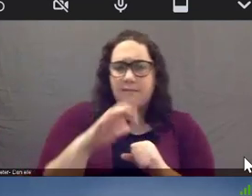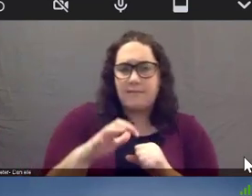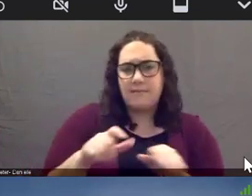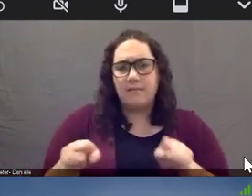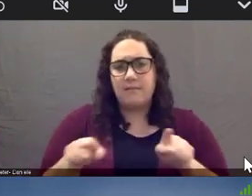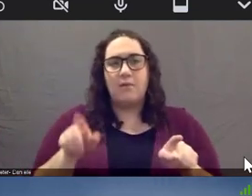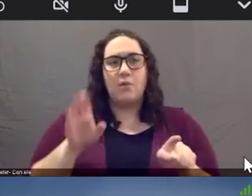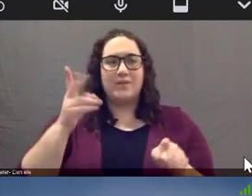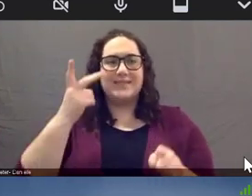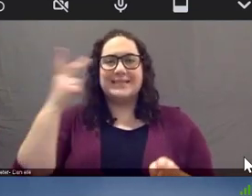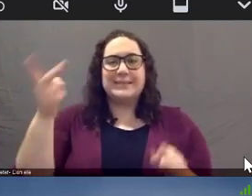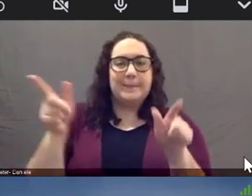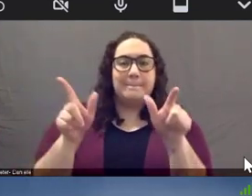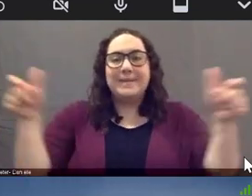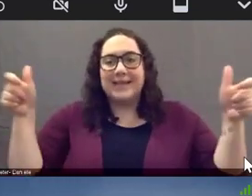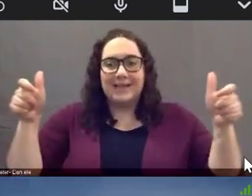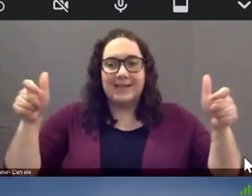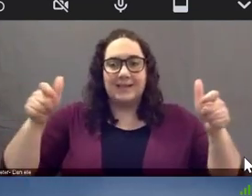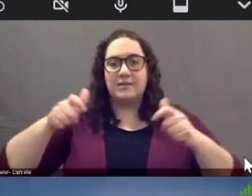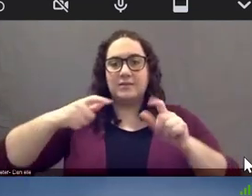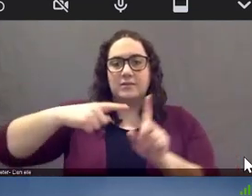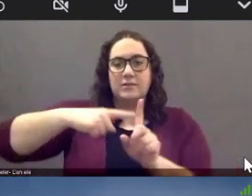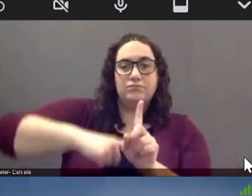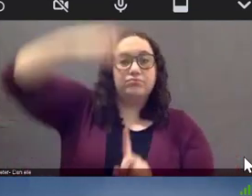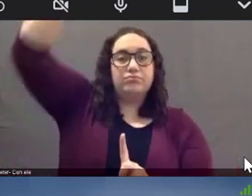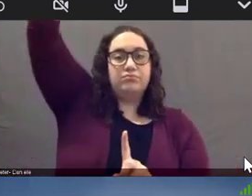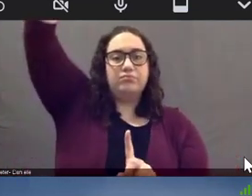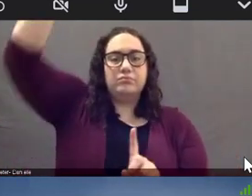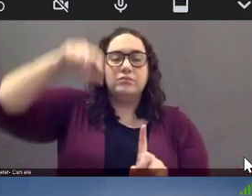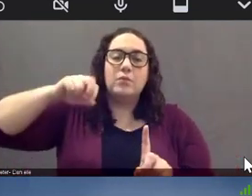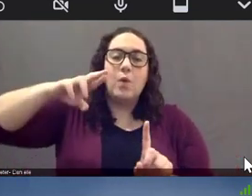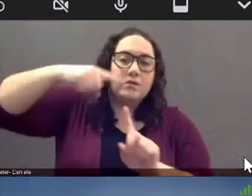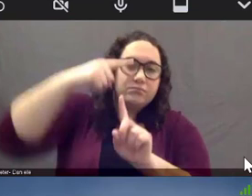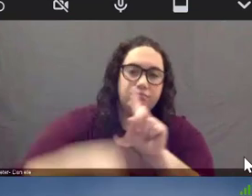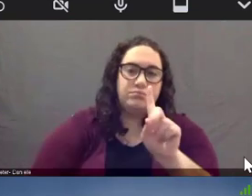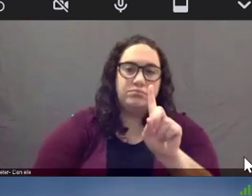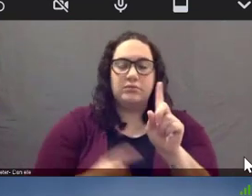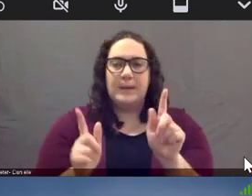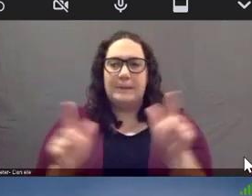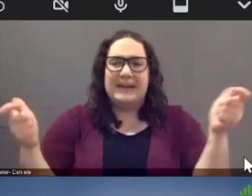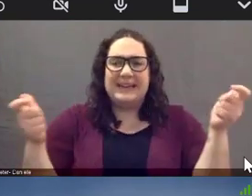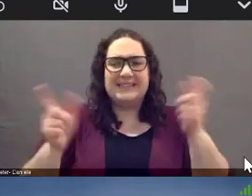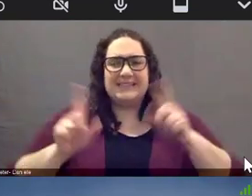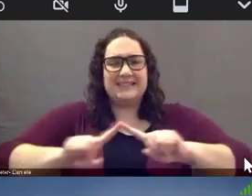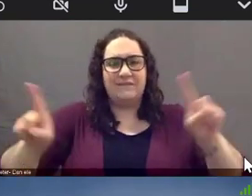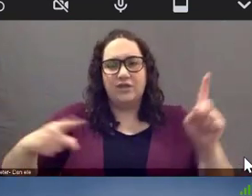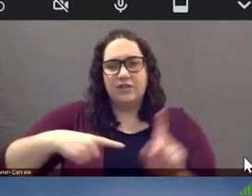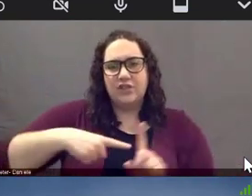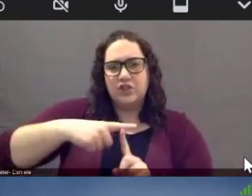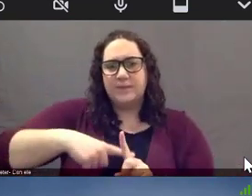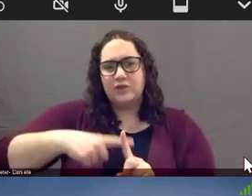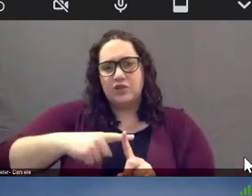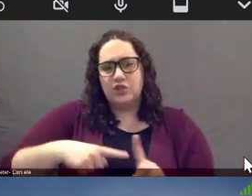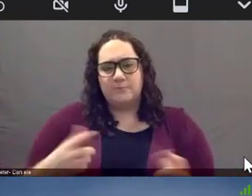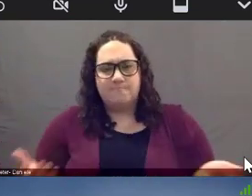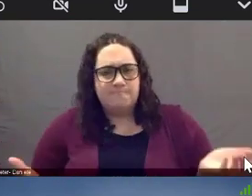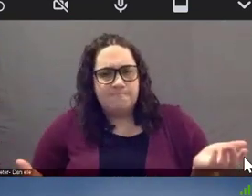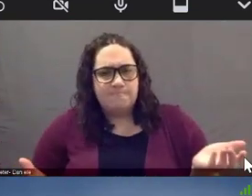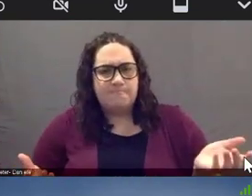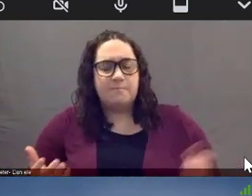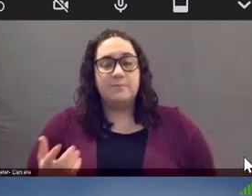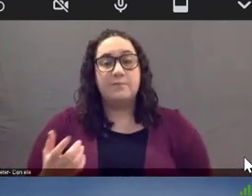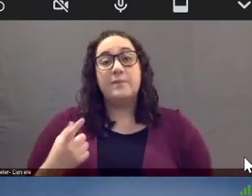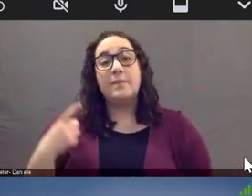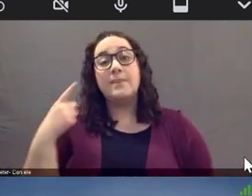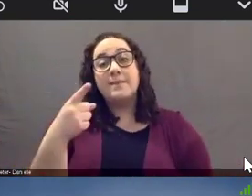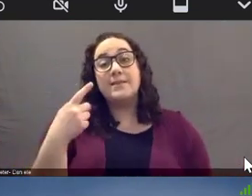outlet? So if we're thinking about this problem, again, we can kind of think about this idea of our maximum heat transfer